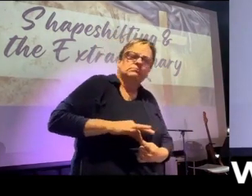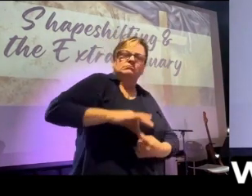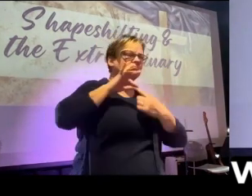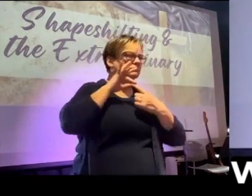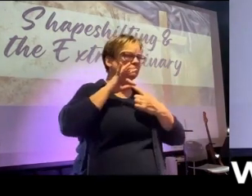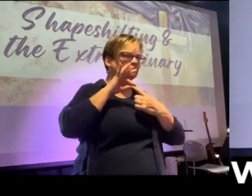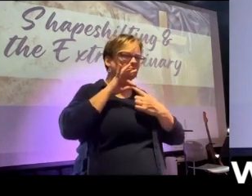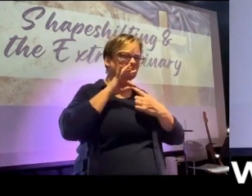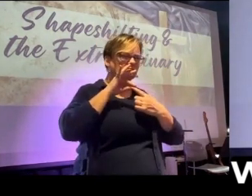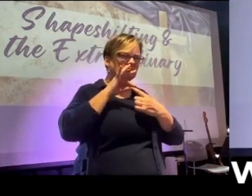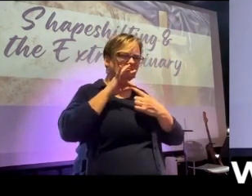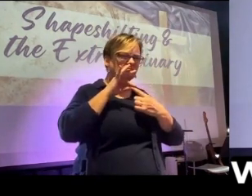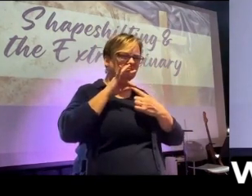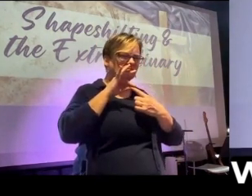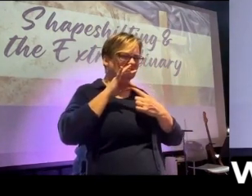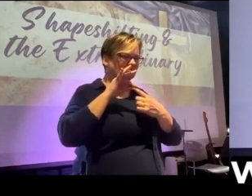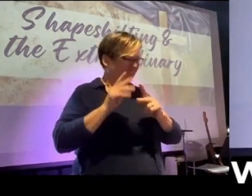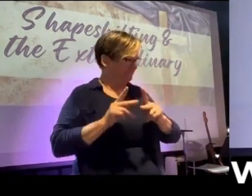food?